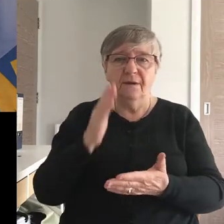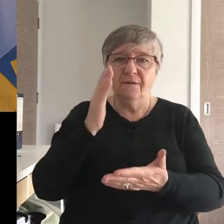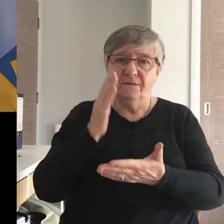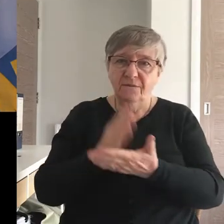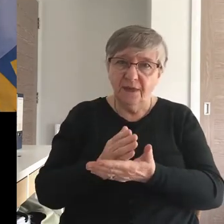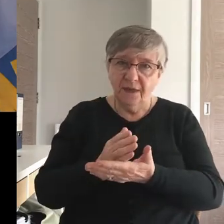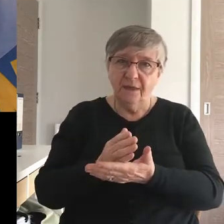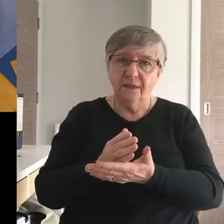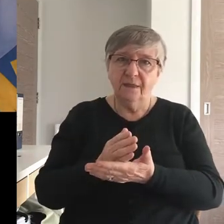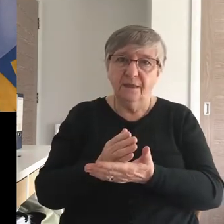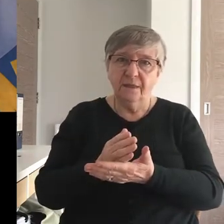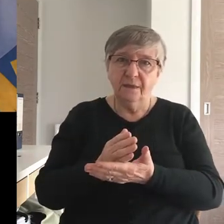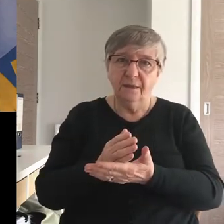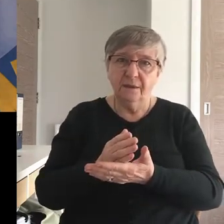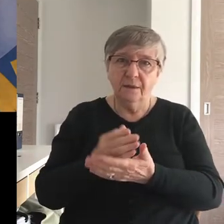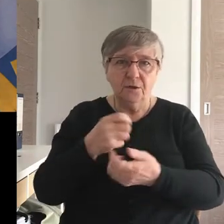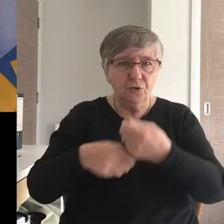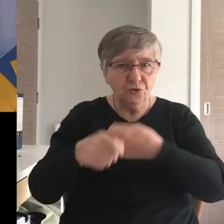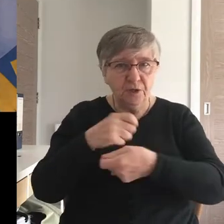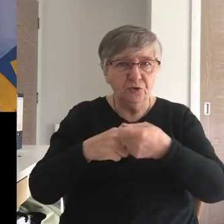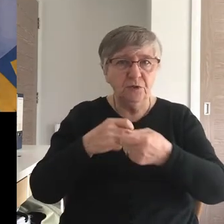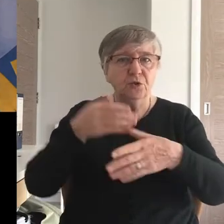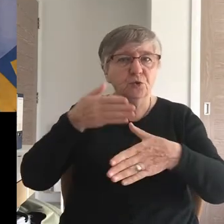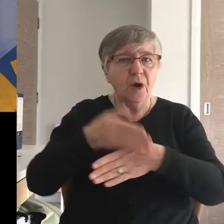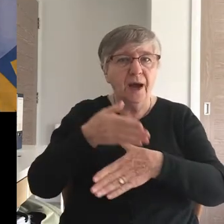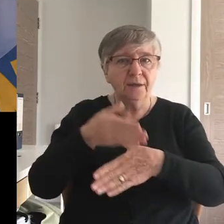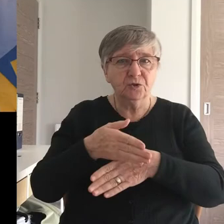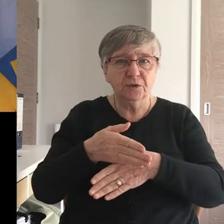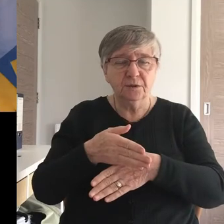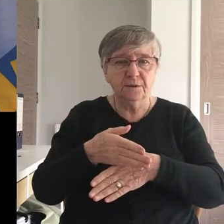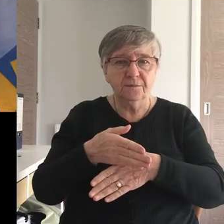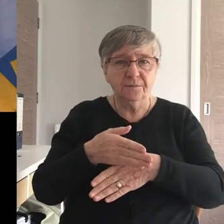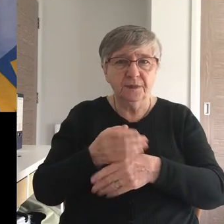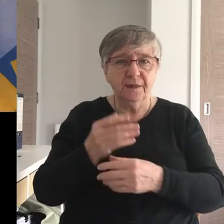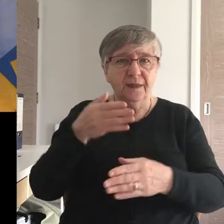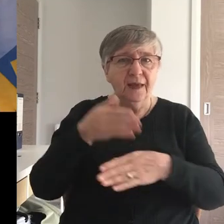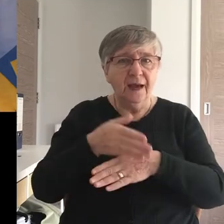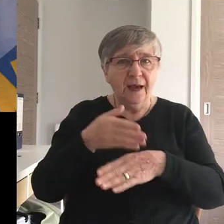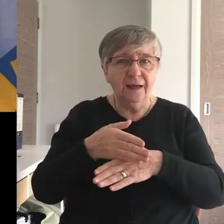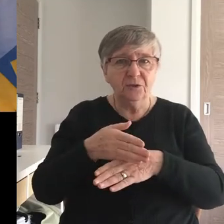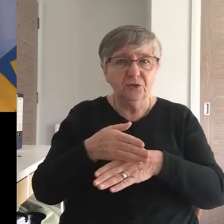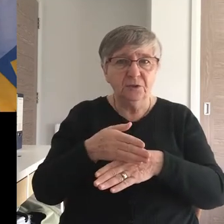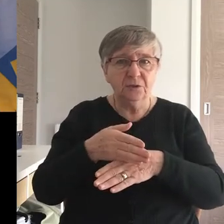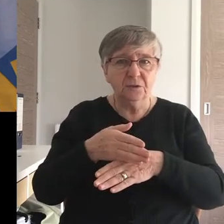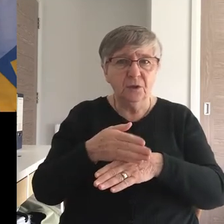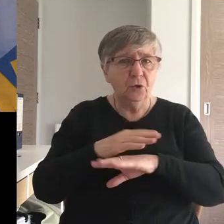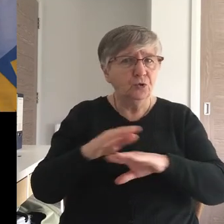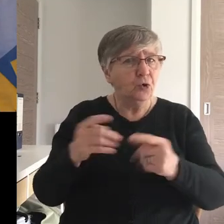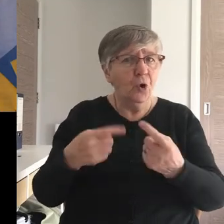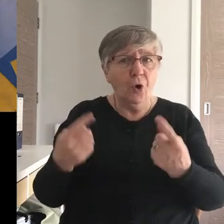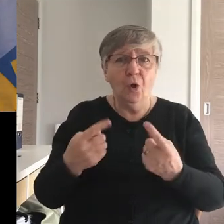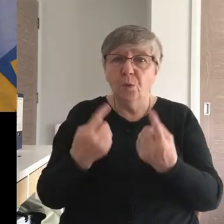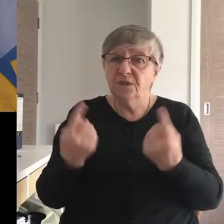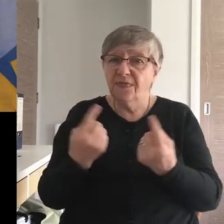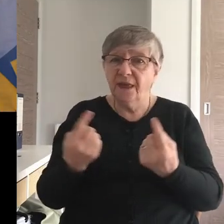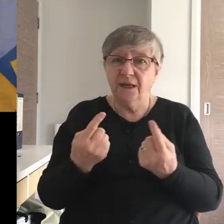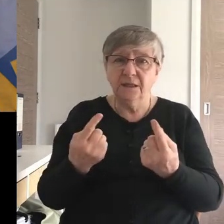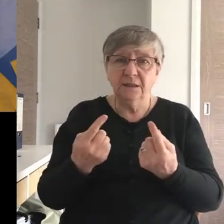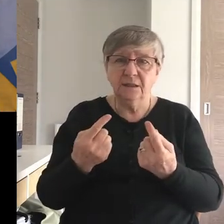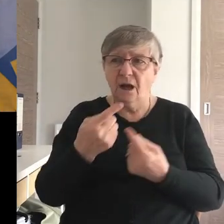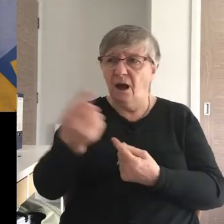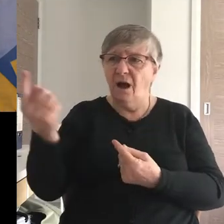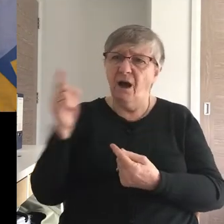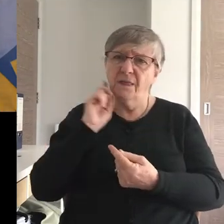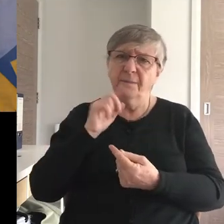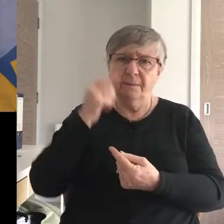faith goes into action. And the action that it goes into is not always stuff that makes sense in the